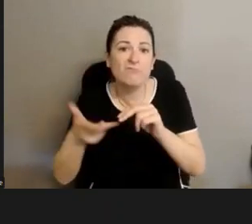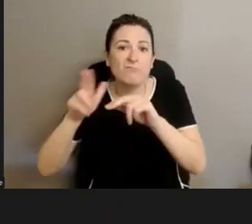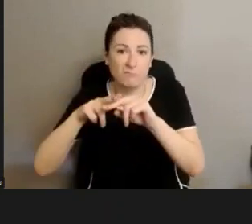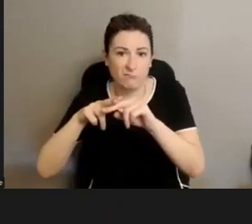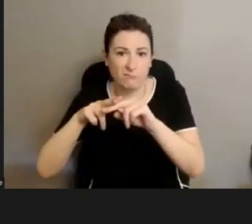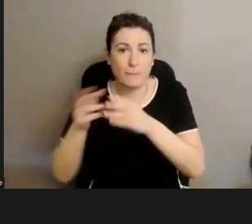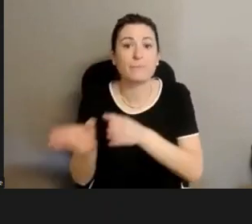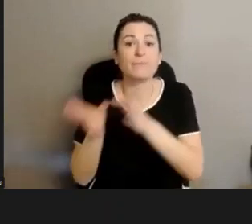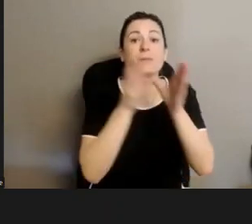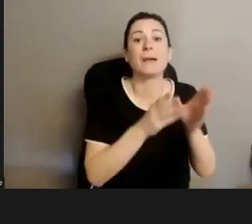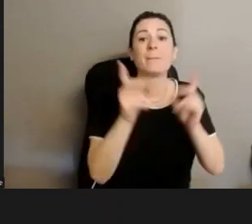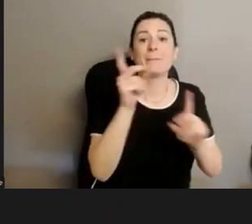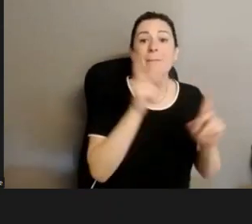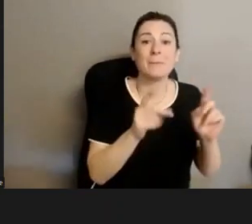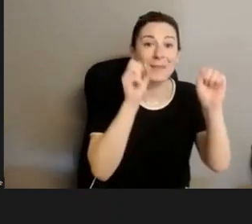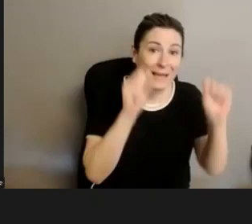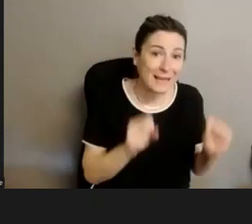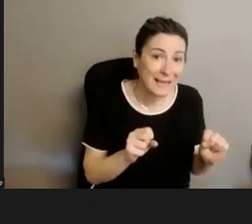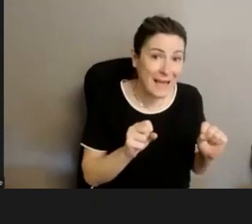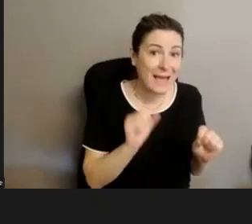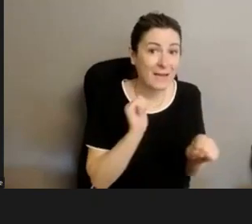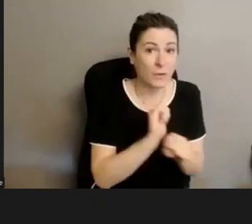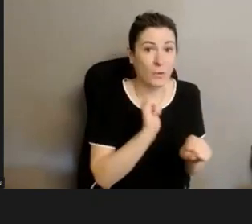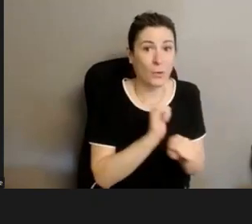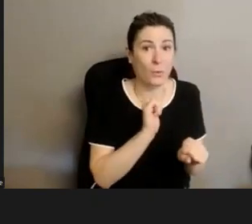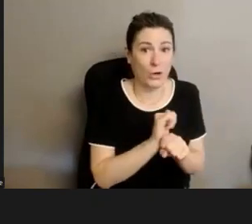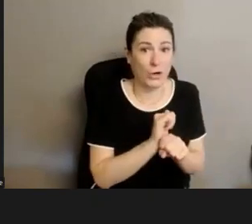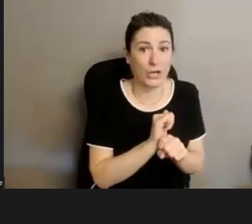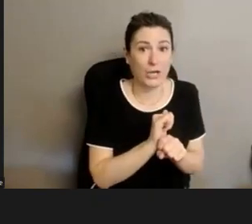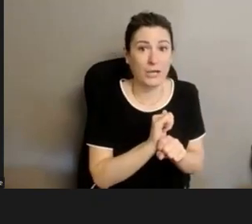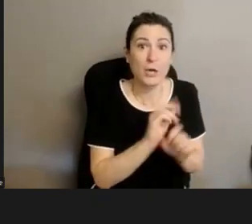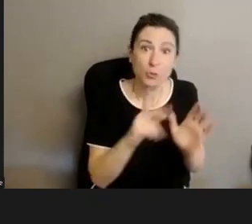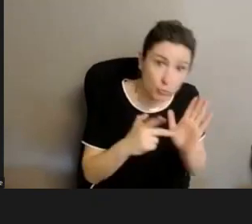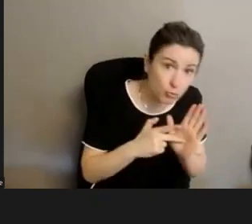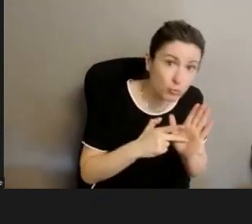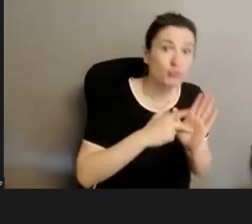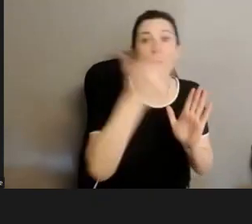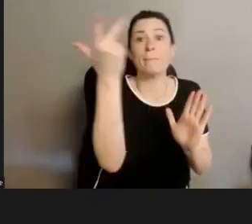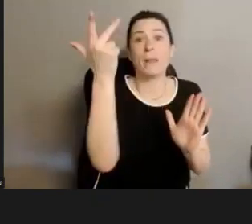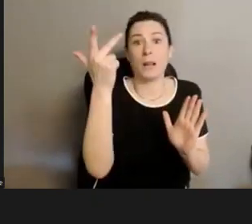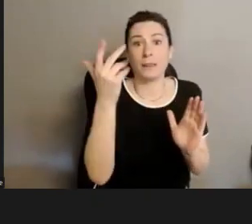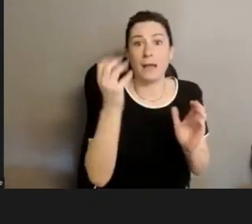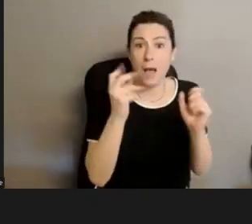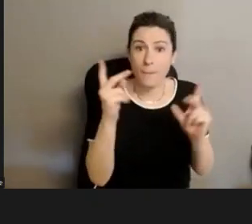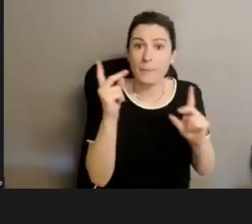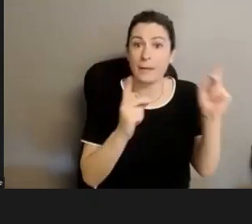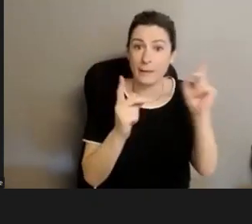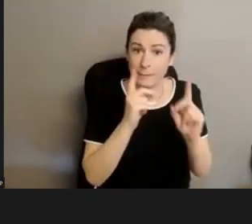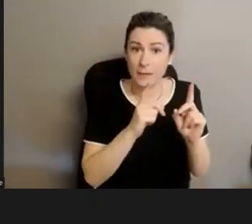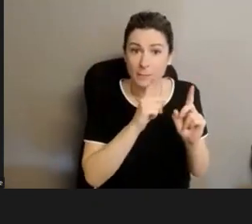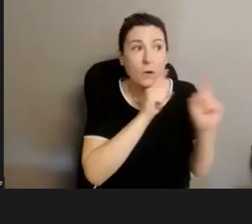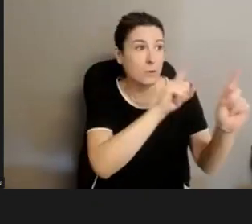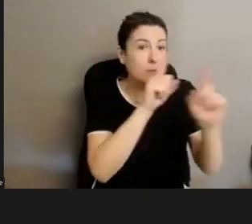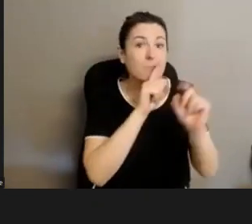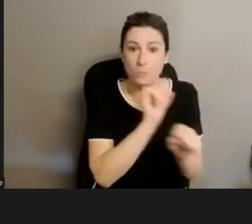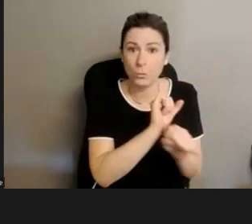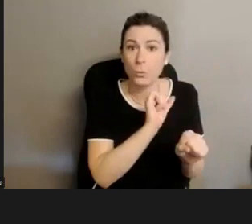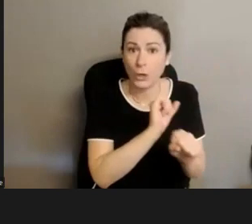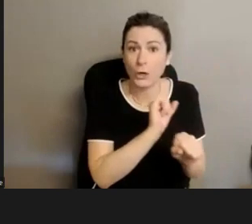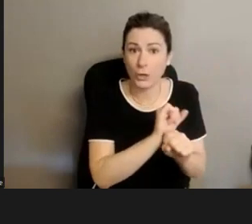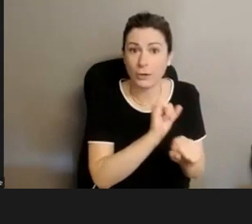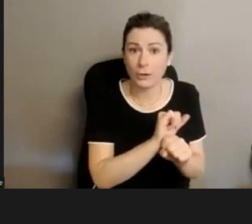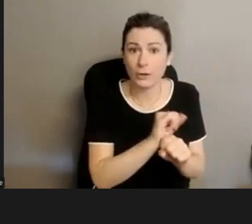because, you know, we know that people, particularly when you talked about mental health, Betty, people with episodic